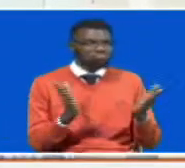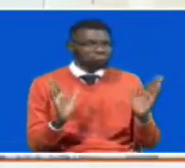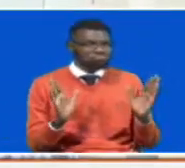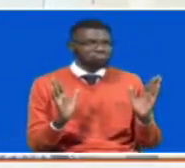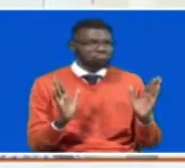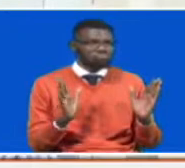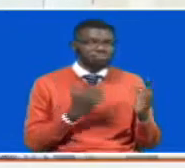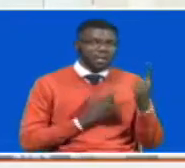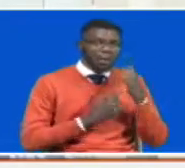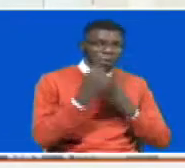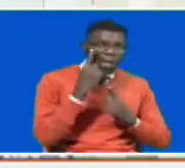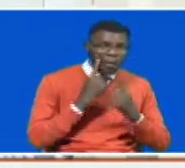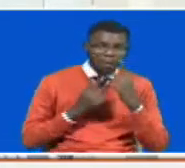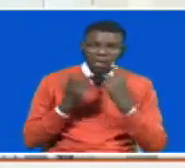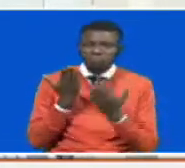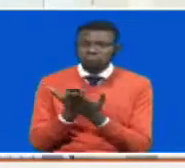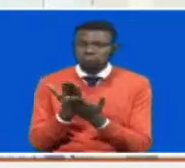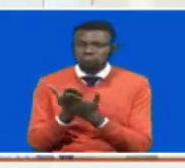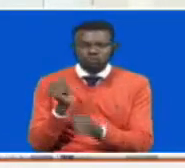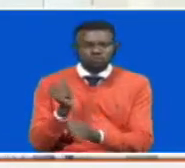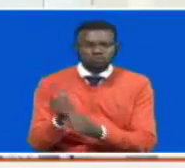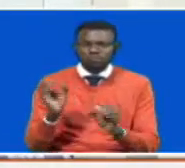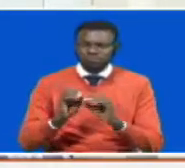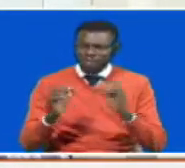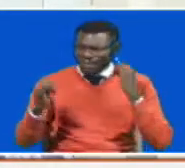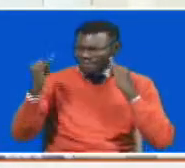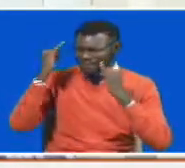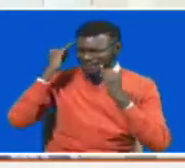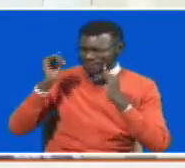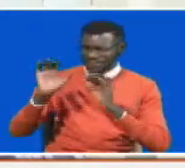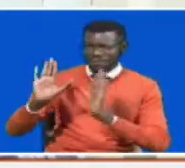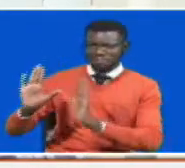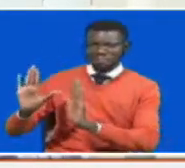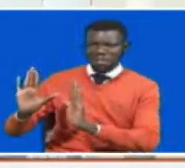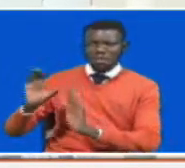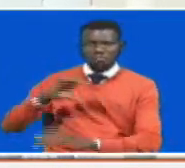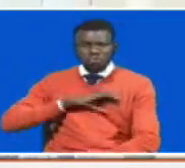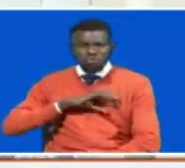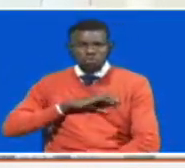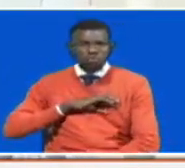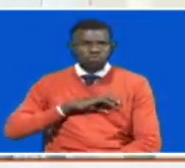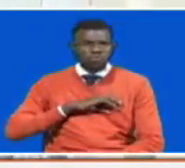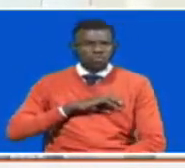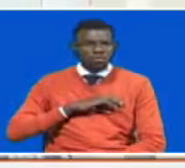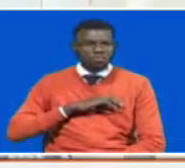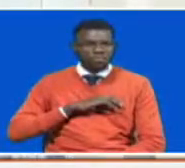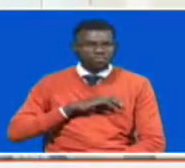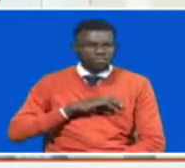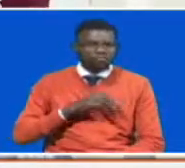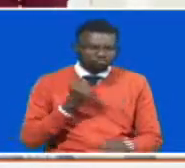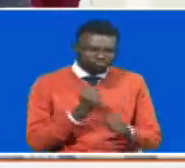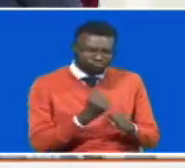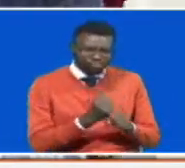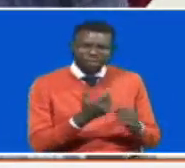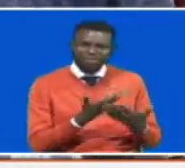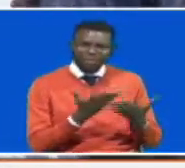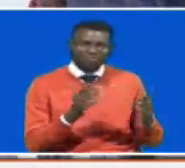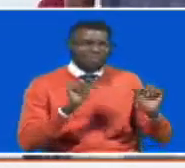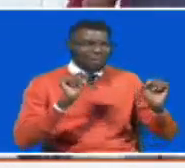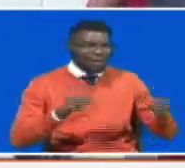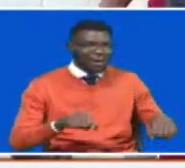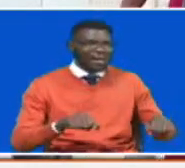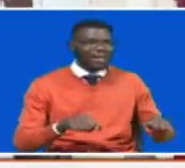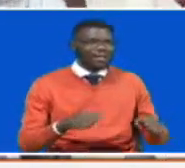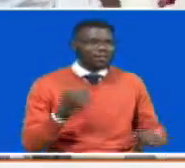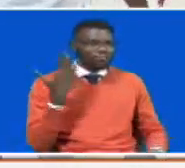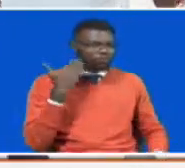you should not cry for employment. Be creative. Do anything you can. Besides what you went